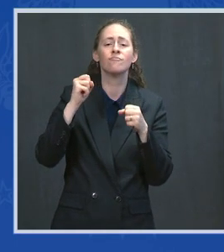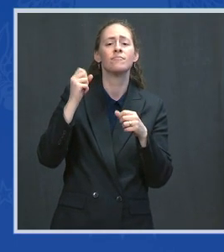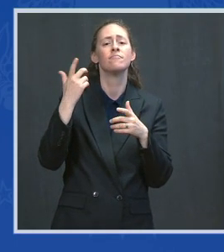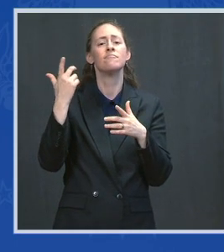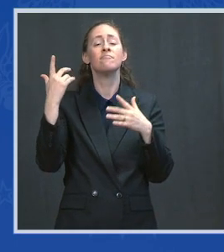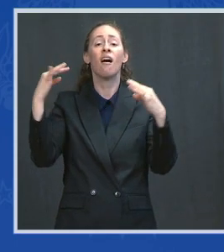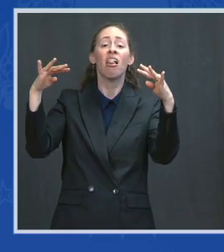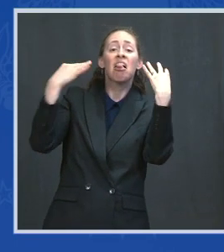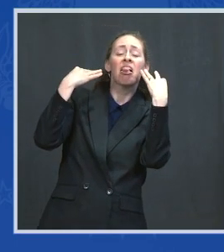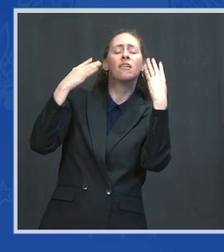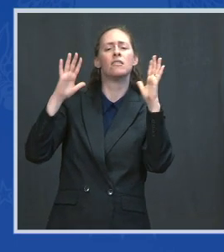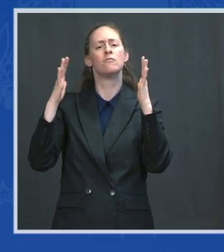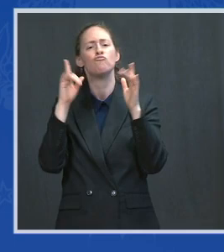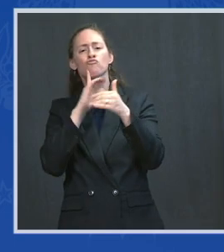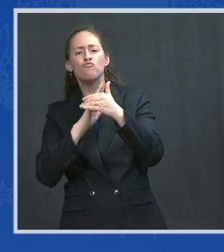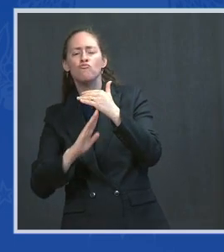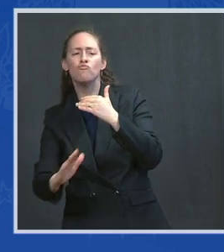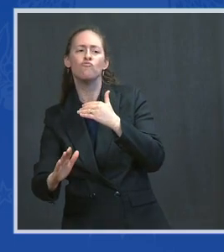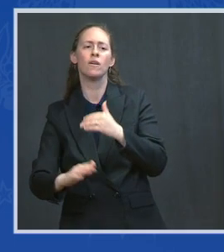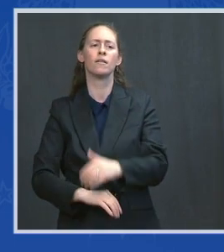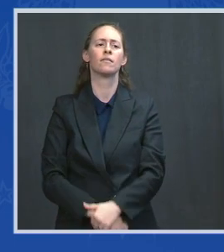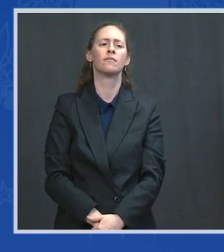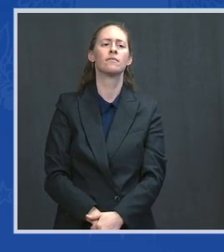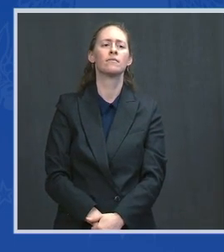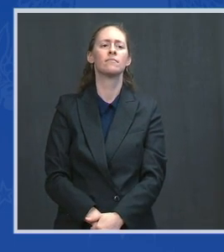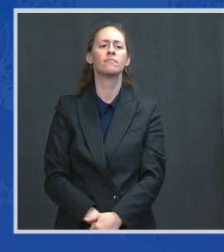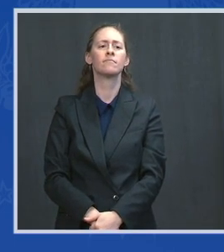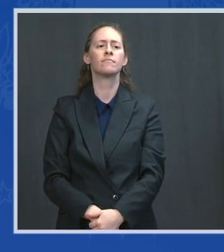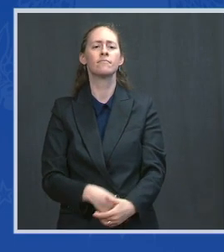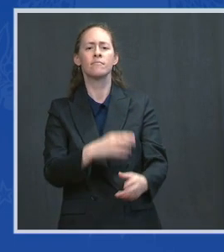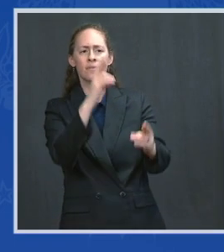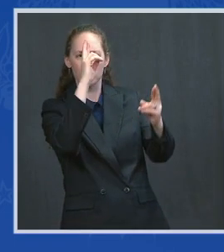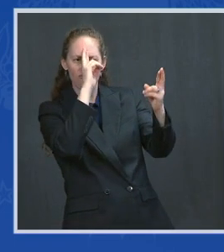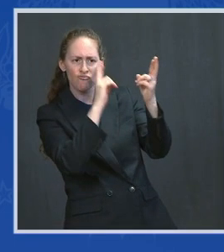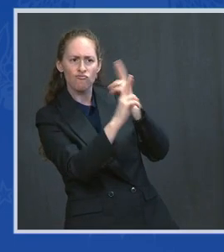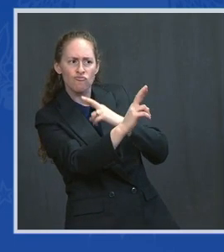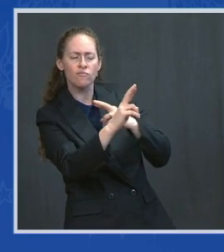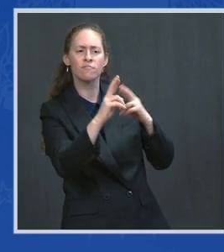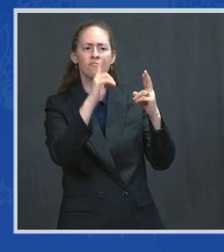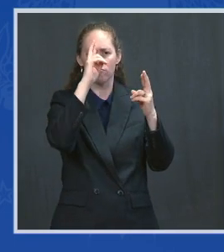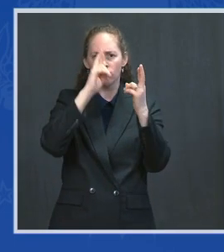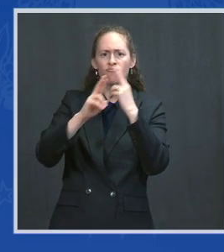and as fellow human beings and fellow Americans, remember,